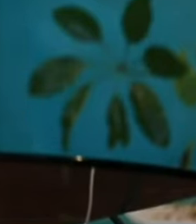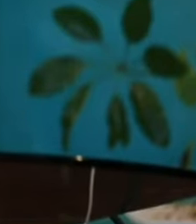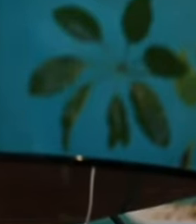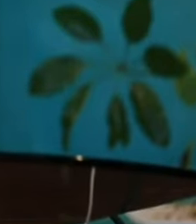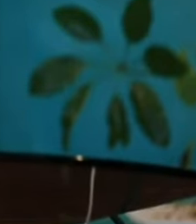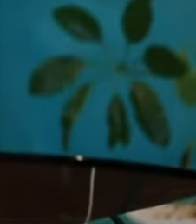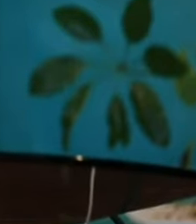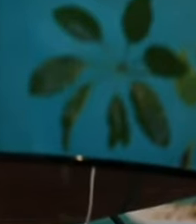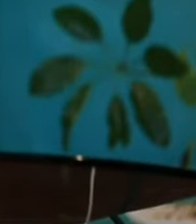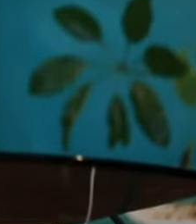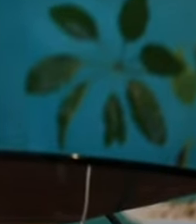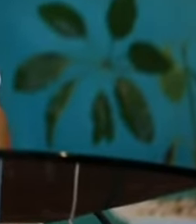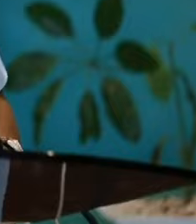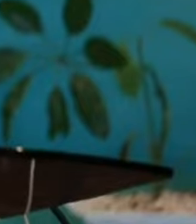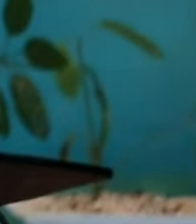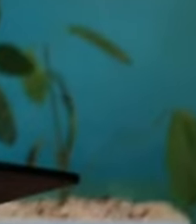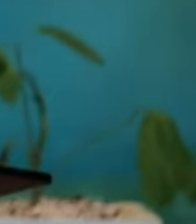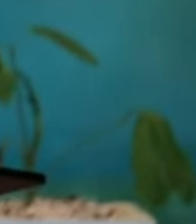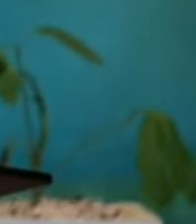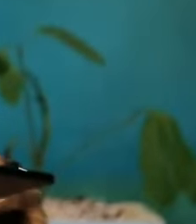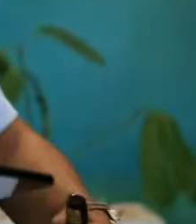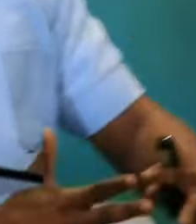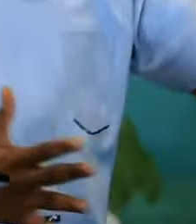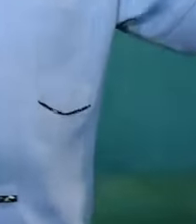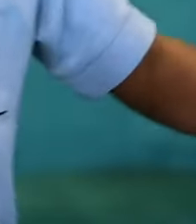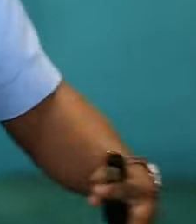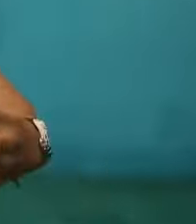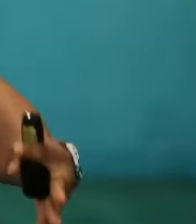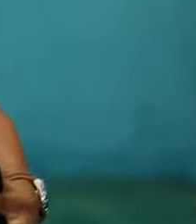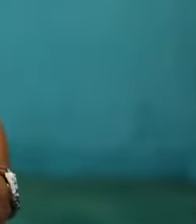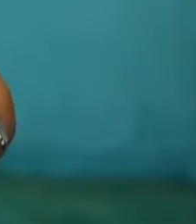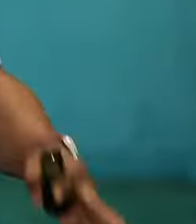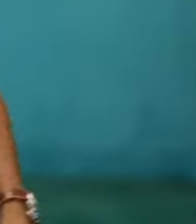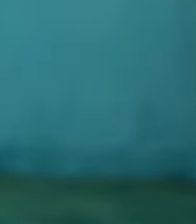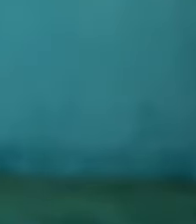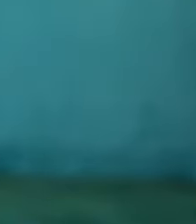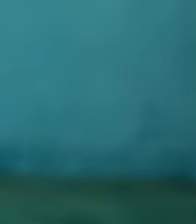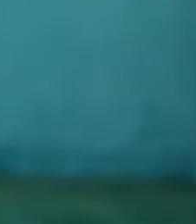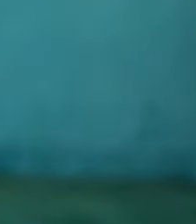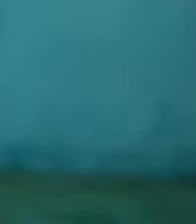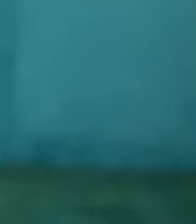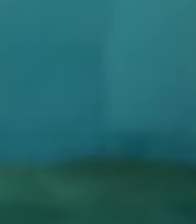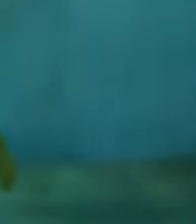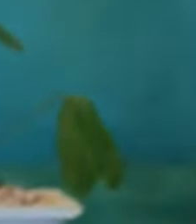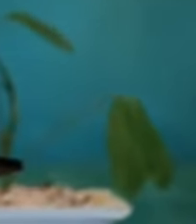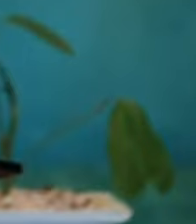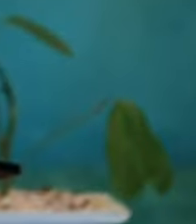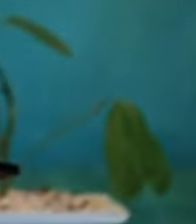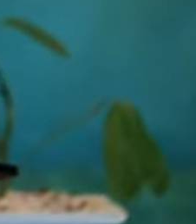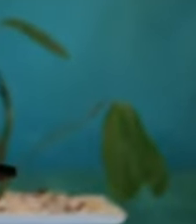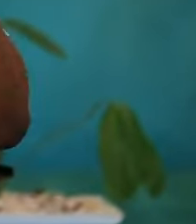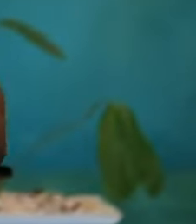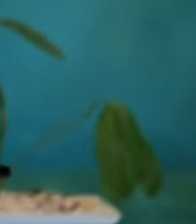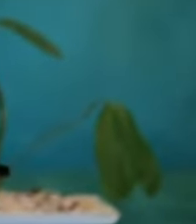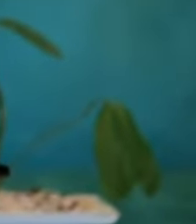Don't. A man must have capacity to keep his environment clean and must be able to